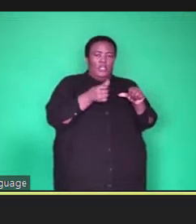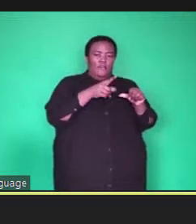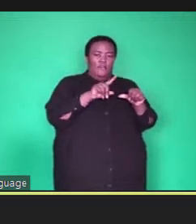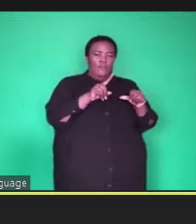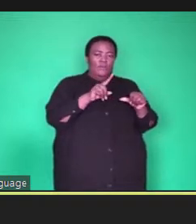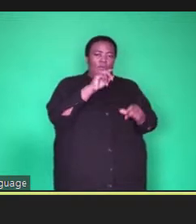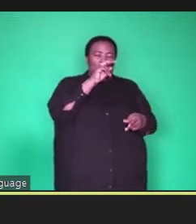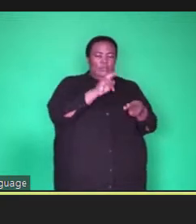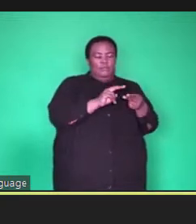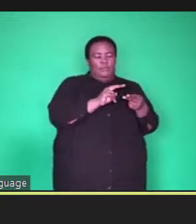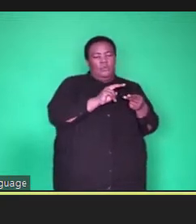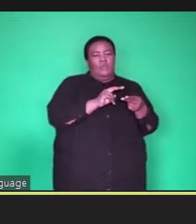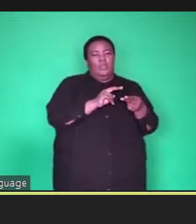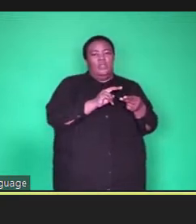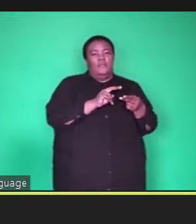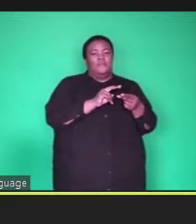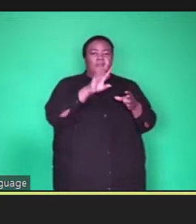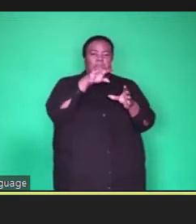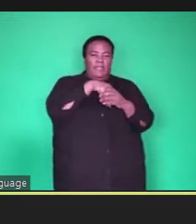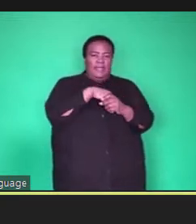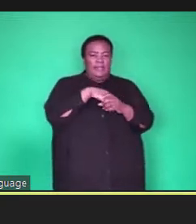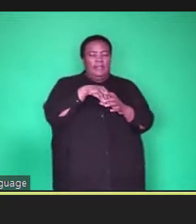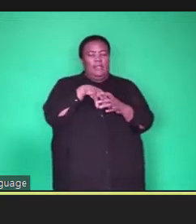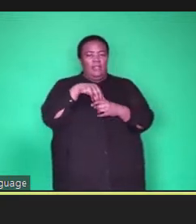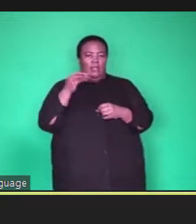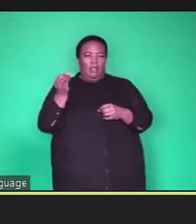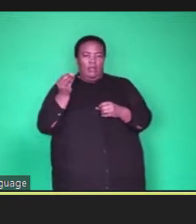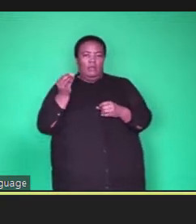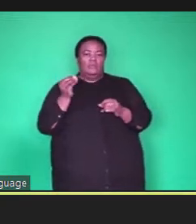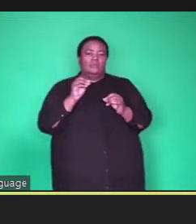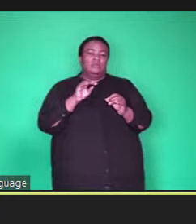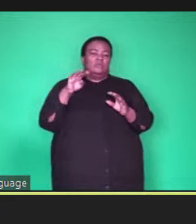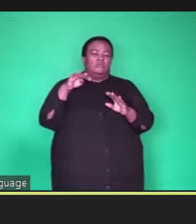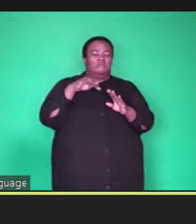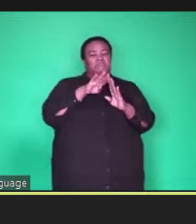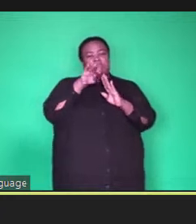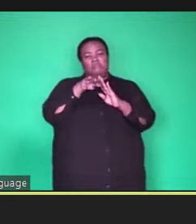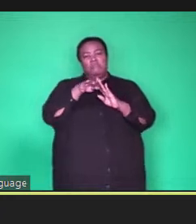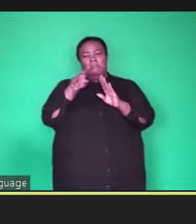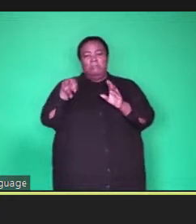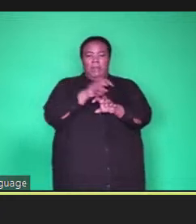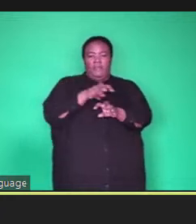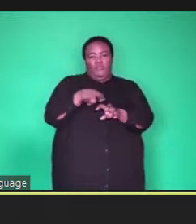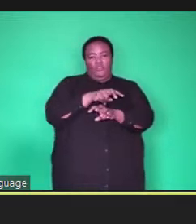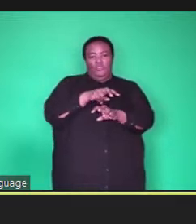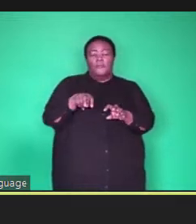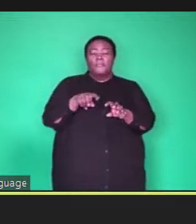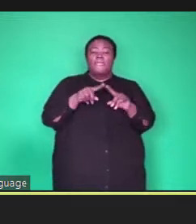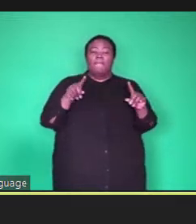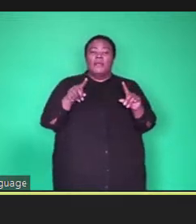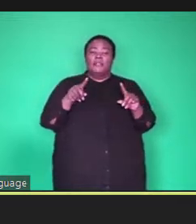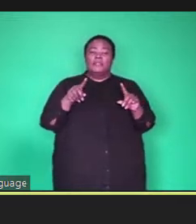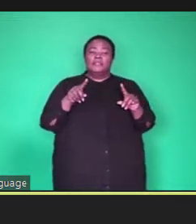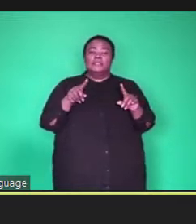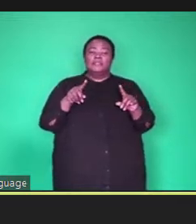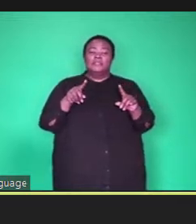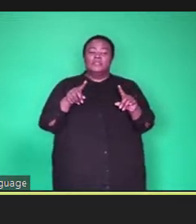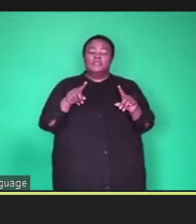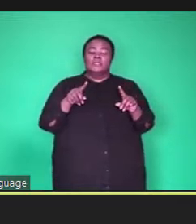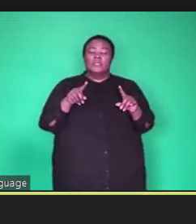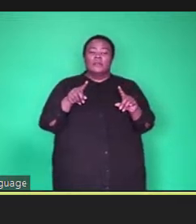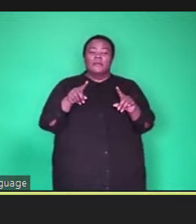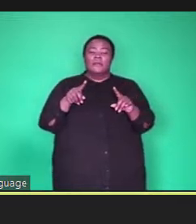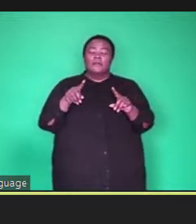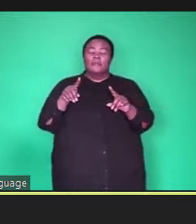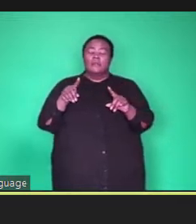rates and temporary in migration rates. The trend in that, the trend of temporary in is very interestingly flat,